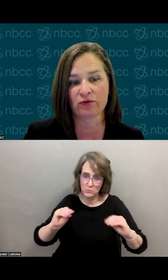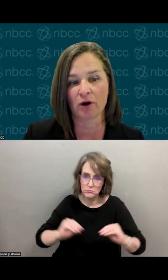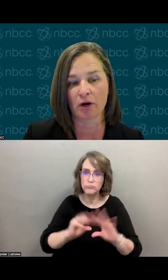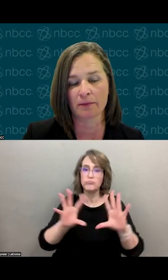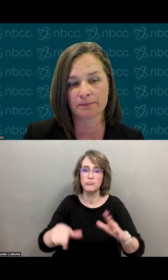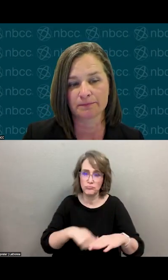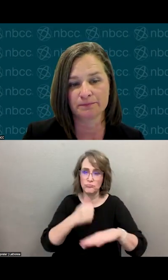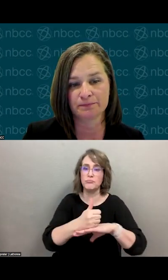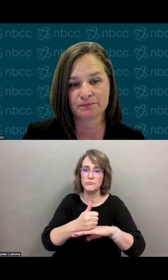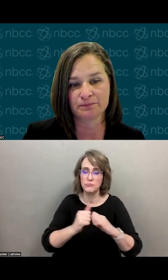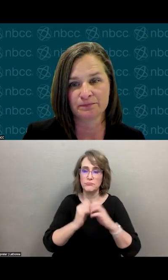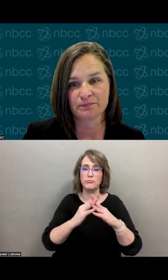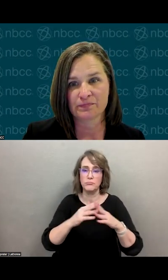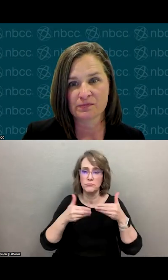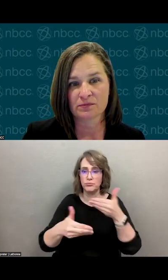has so far.